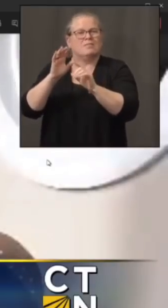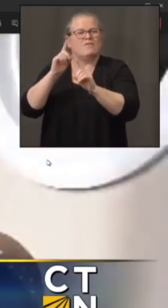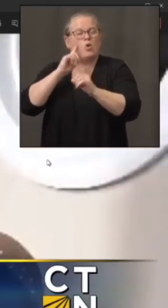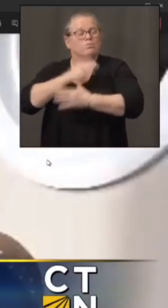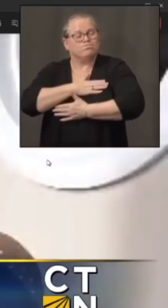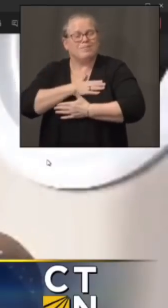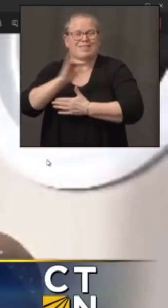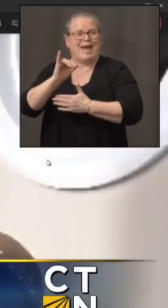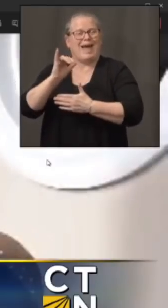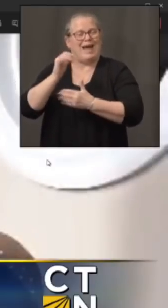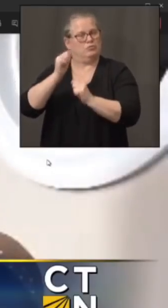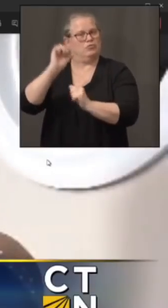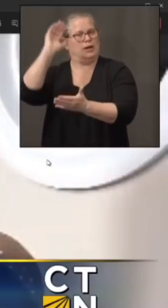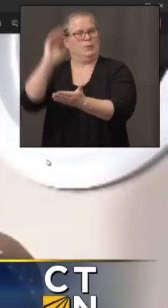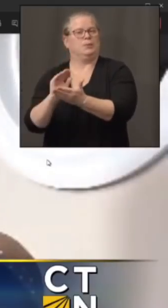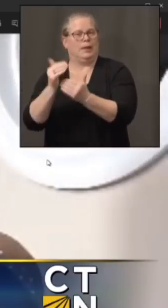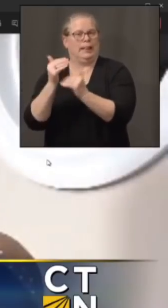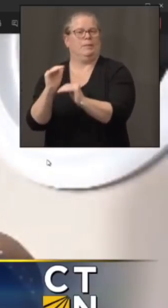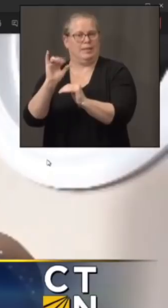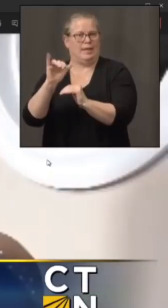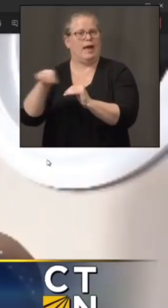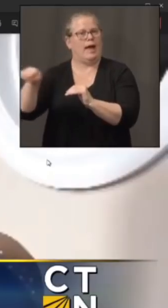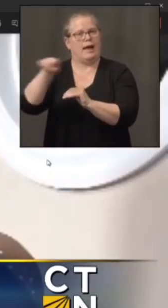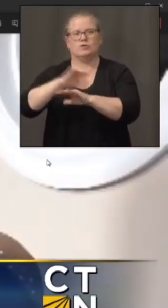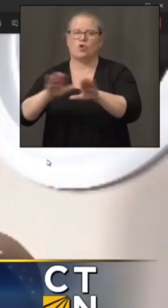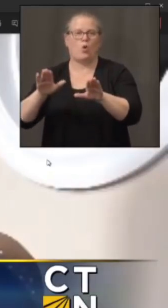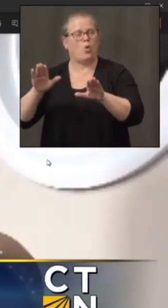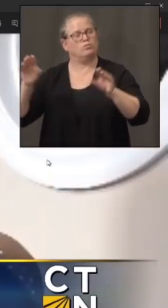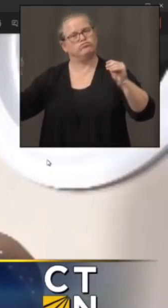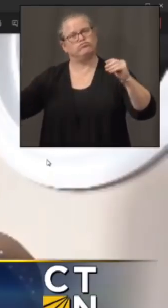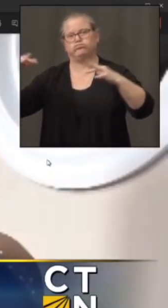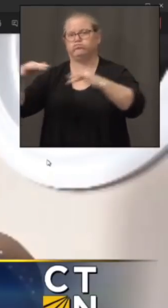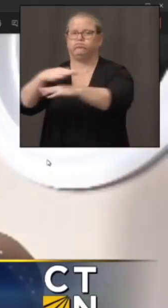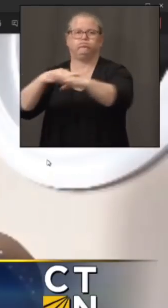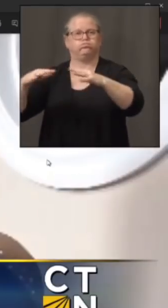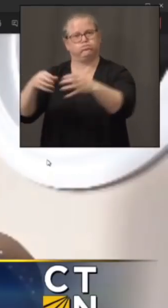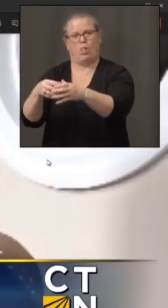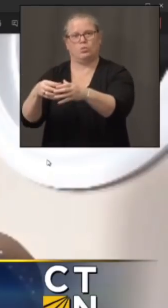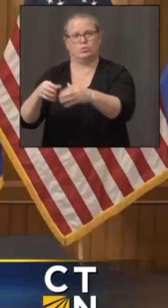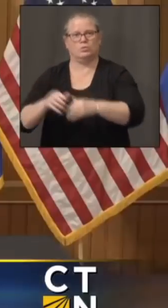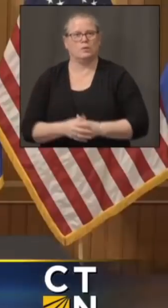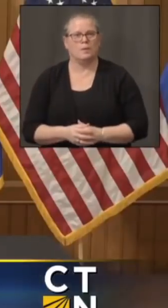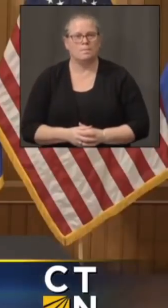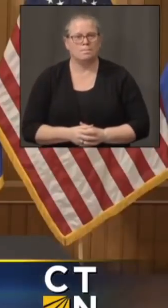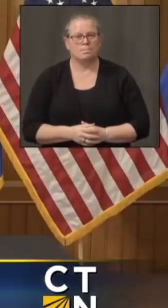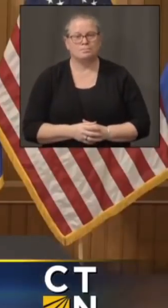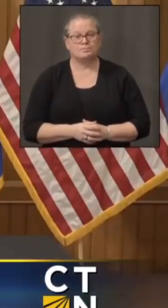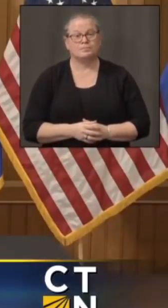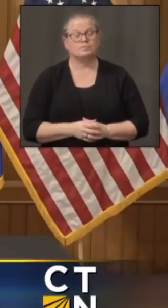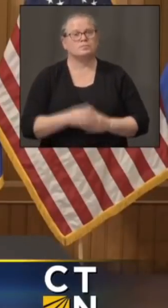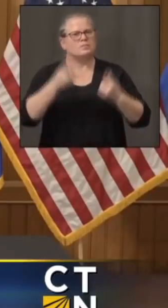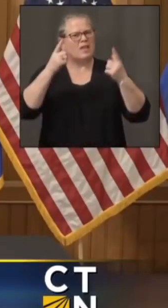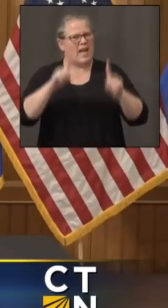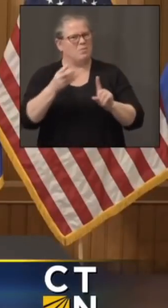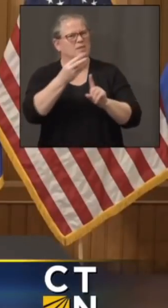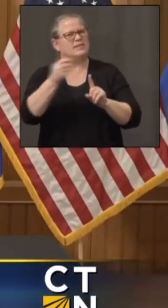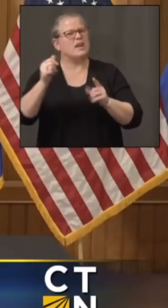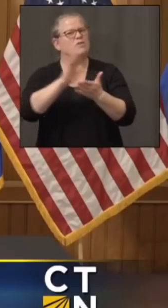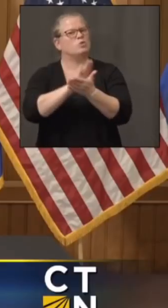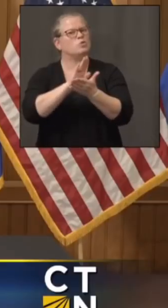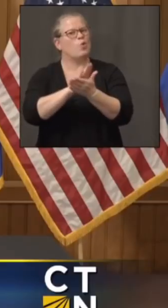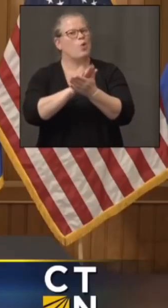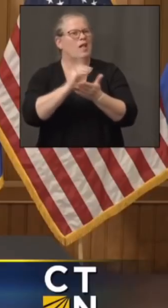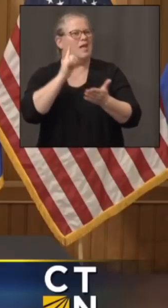And along sort of similar lines, for Governor Lamont, several school districts now, Shelton and Sonia, I think part of the Waterbury